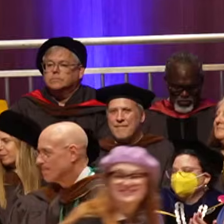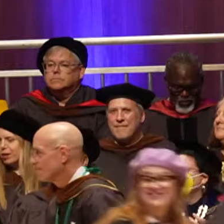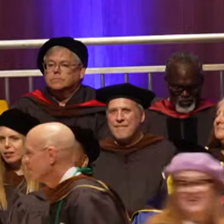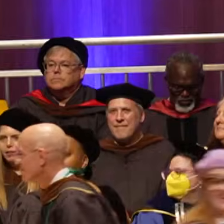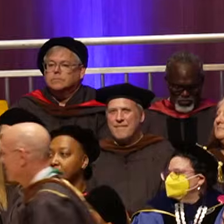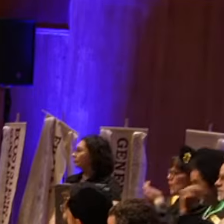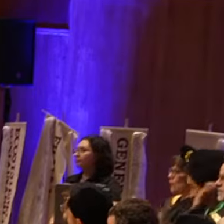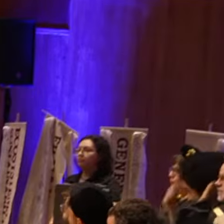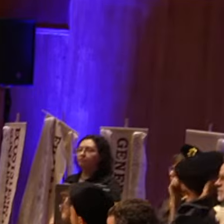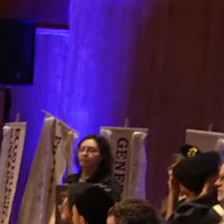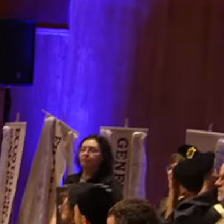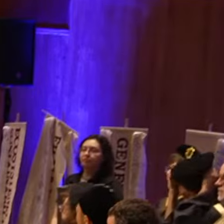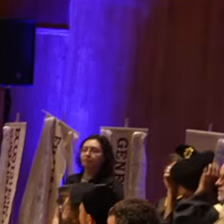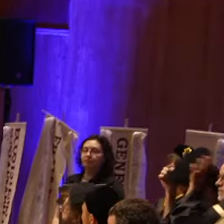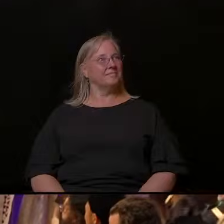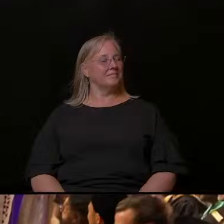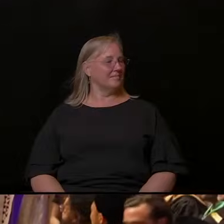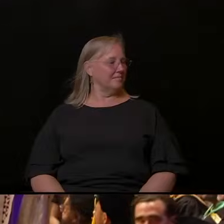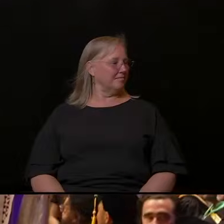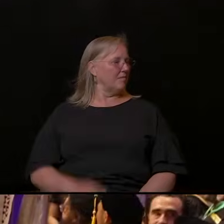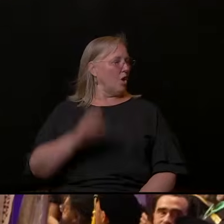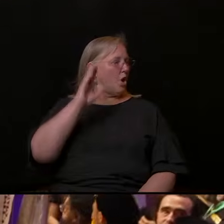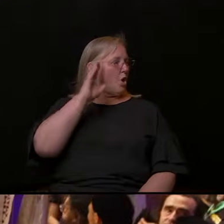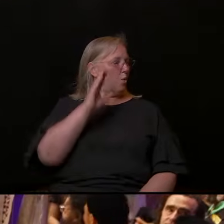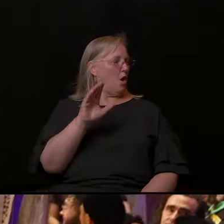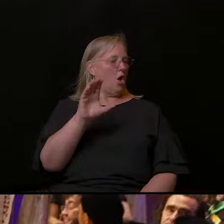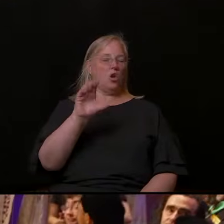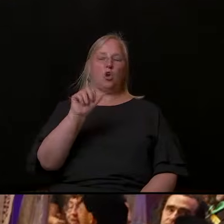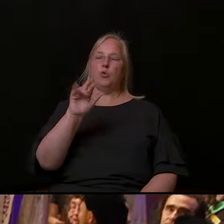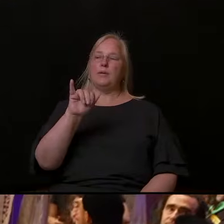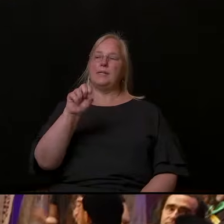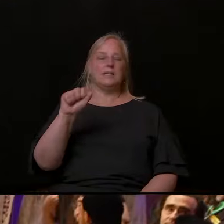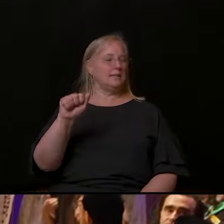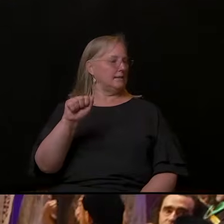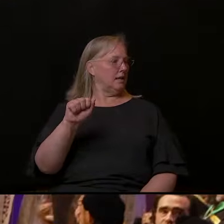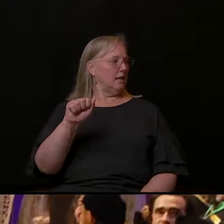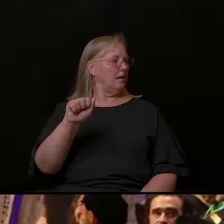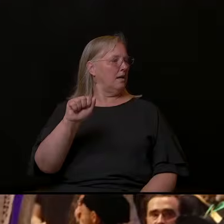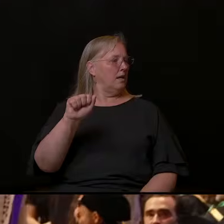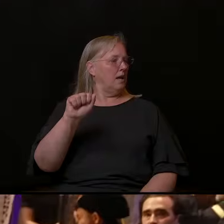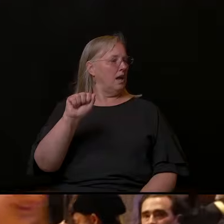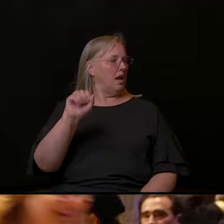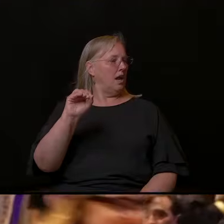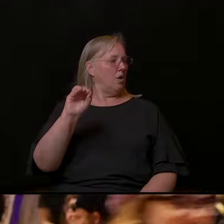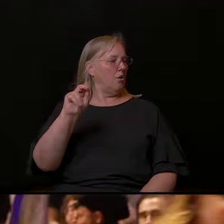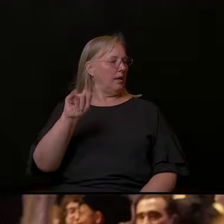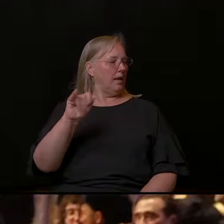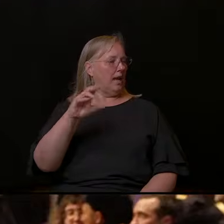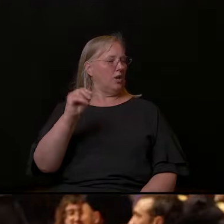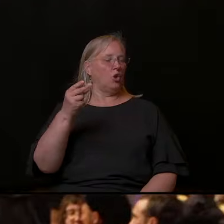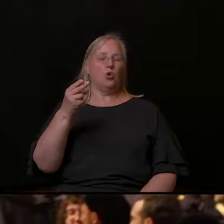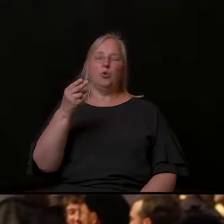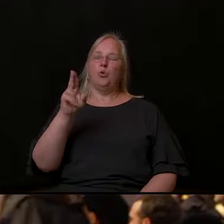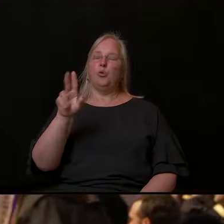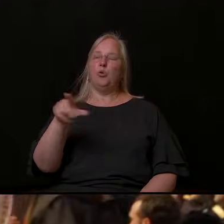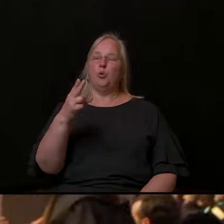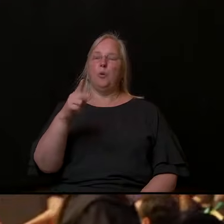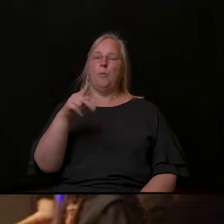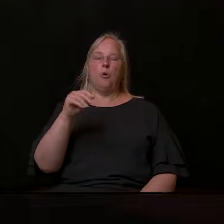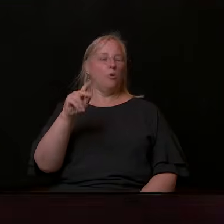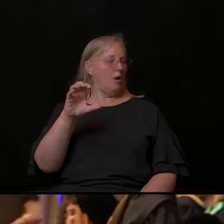Will Carissa Aoki and Hugh Pocock, area head of Ecosystem Sustainability and Justice, please come forward to congratulate your